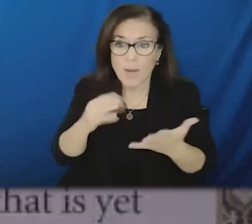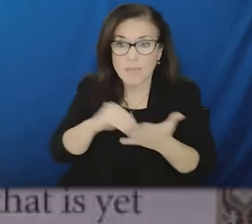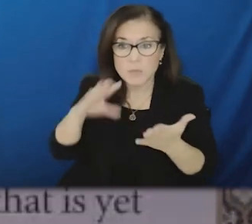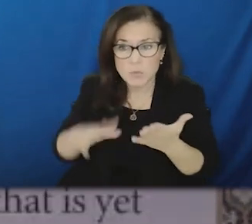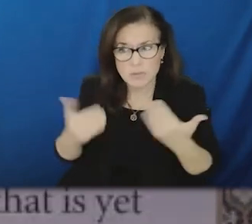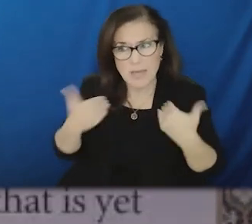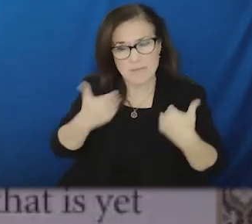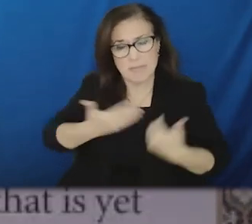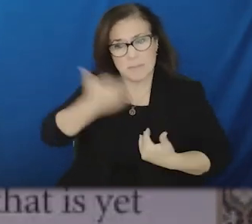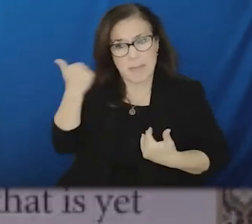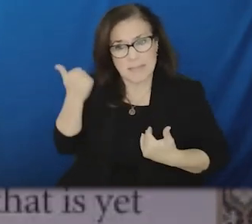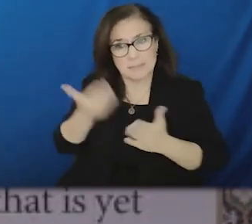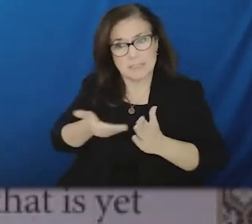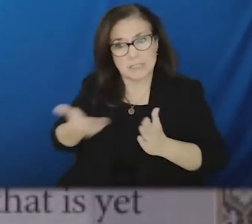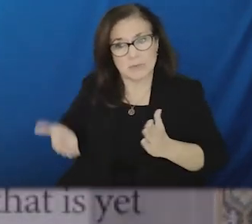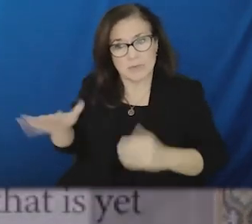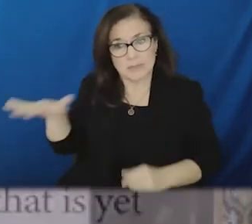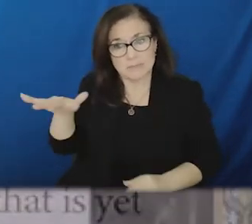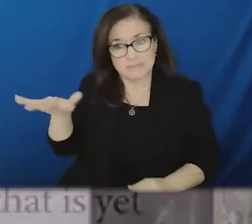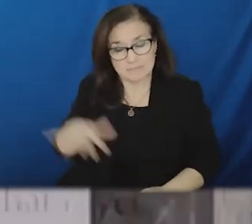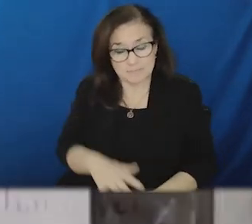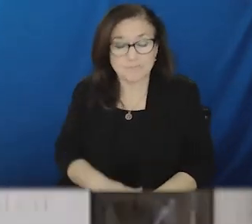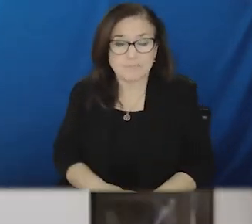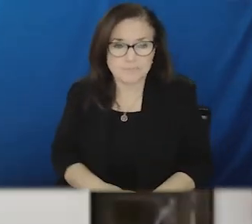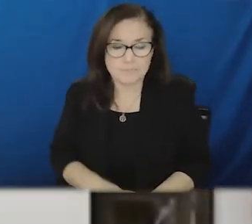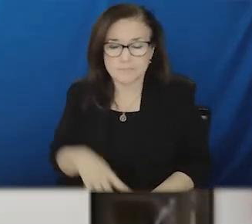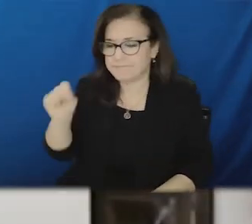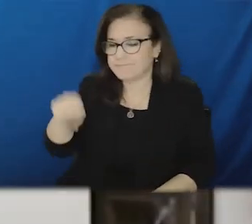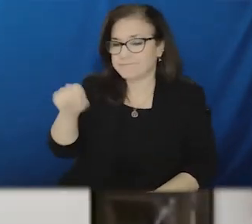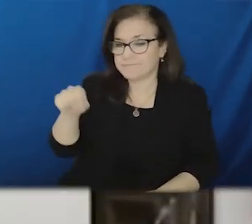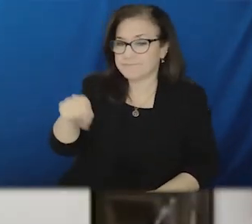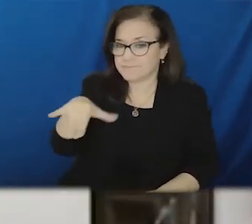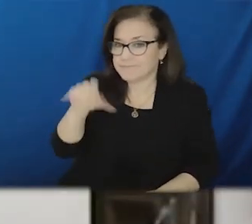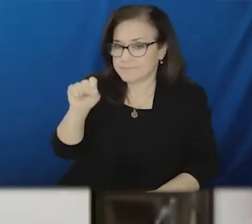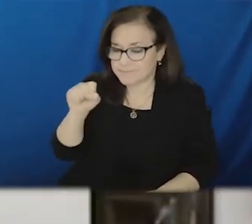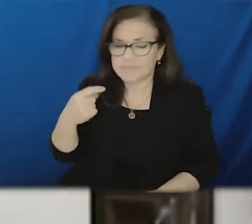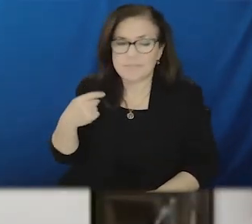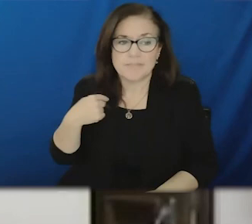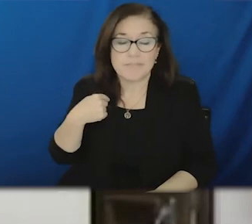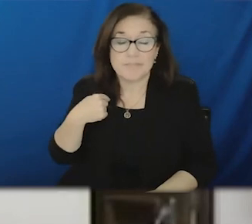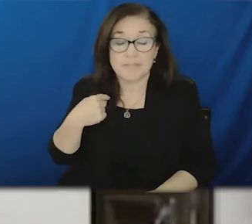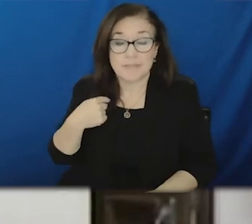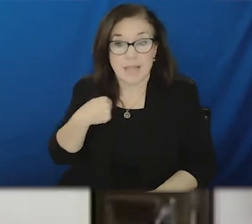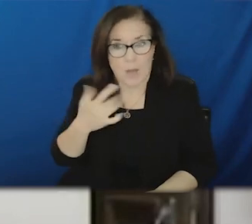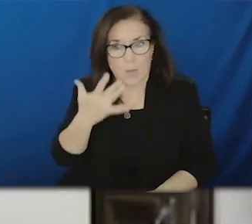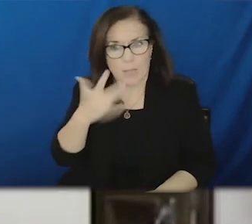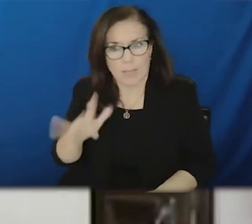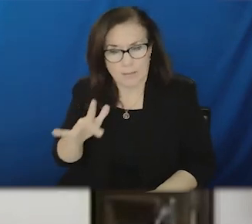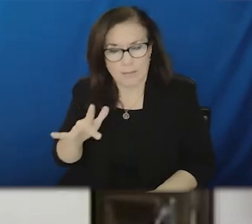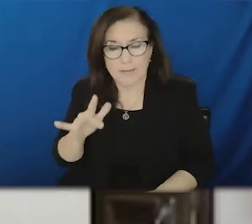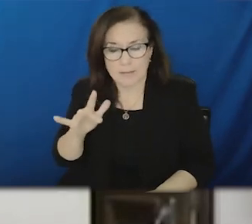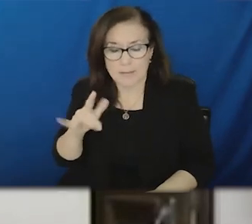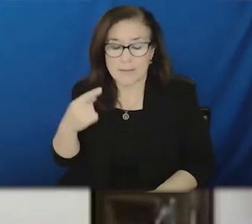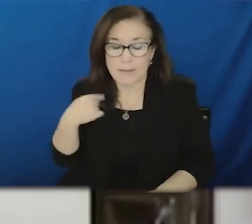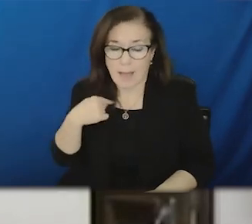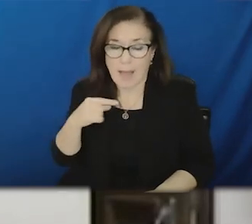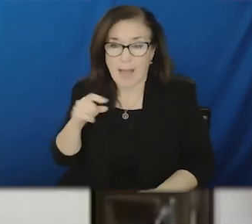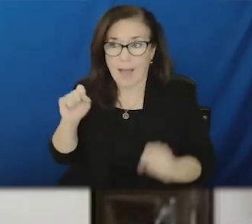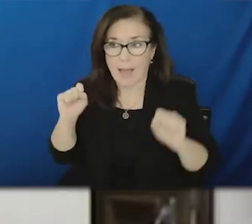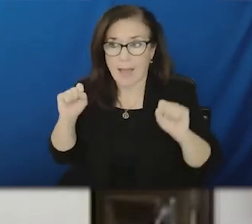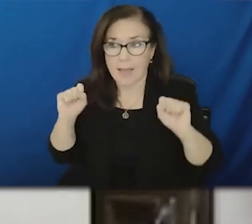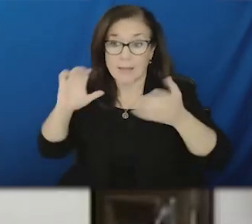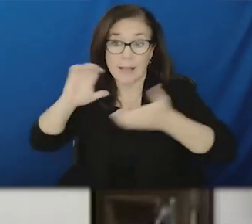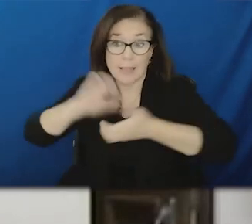that are out there. Yes, absolutely. I've had the great fortune of being able to collaborate